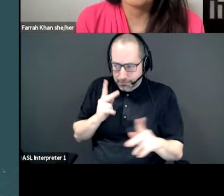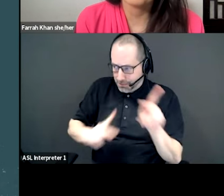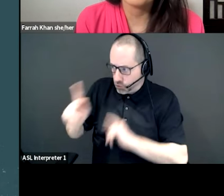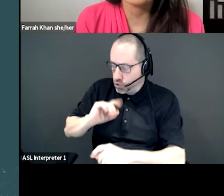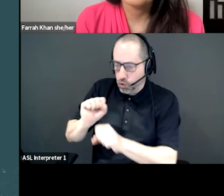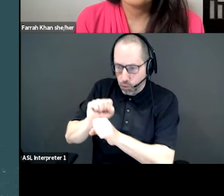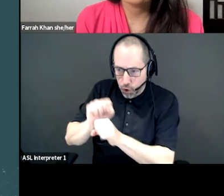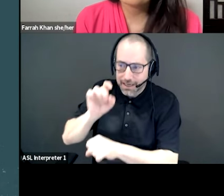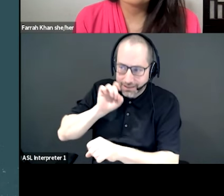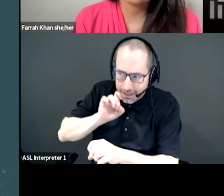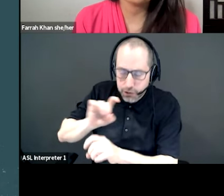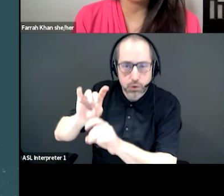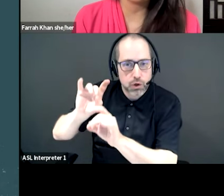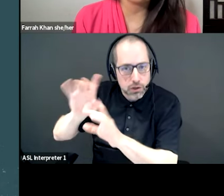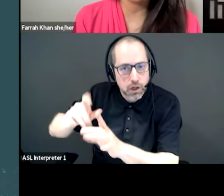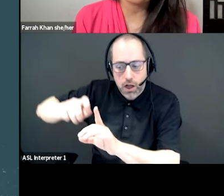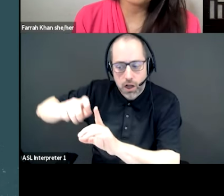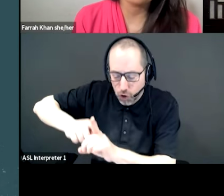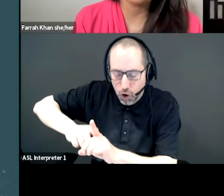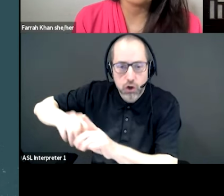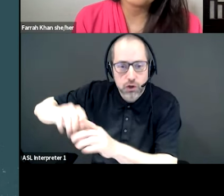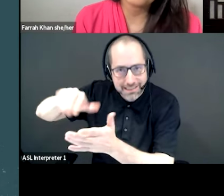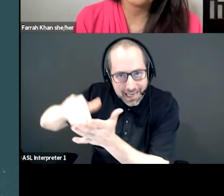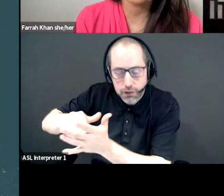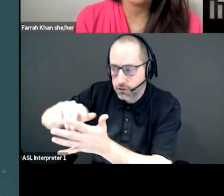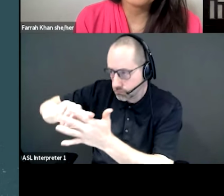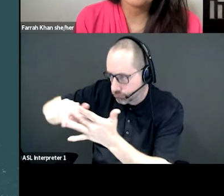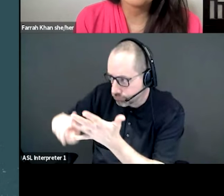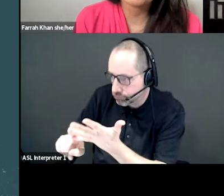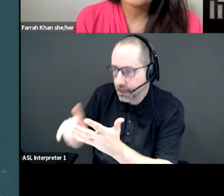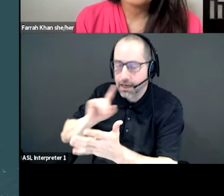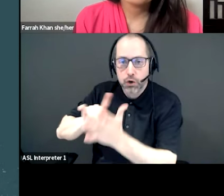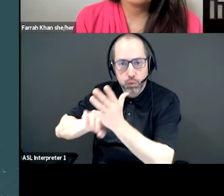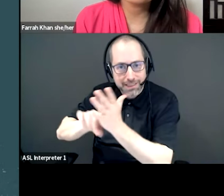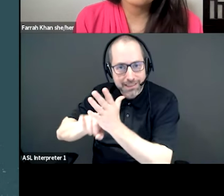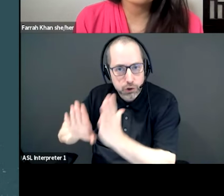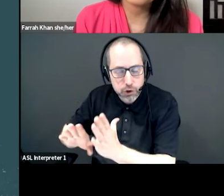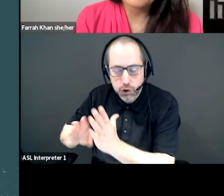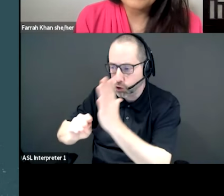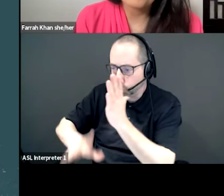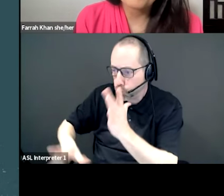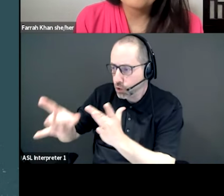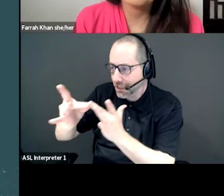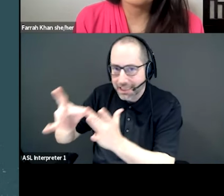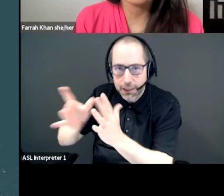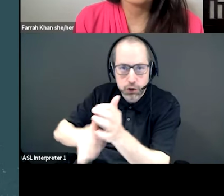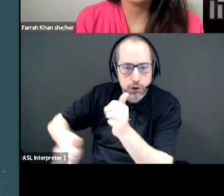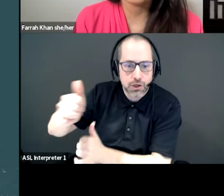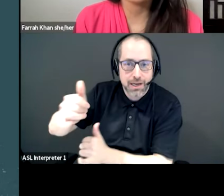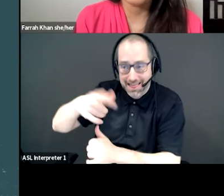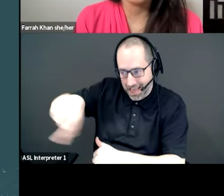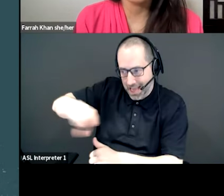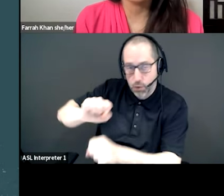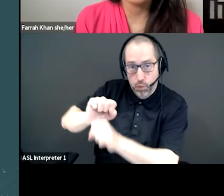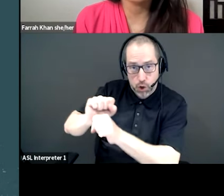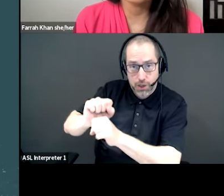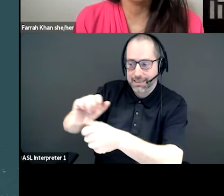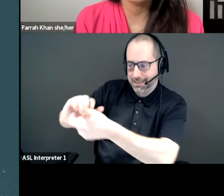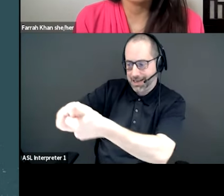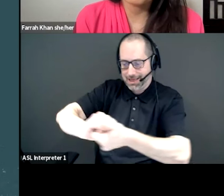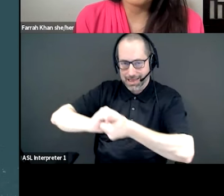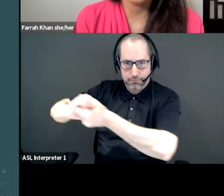make this safe for us. And people also doing frontline work themselves and researchers and student leaders. This work is collaborative. This work isn't just about